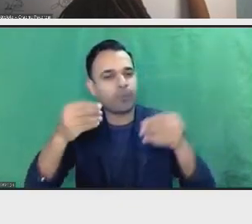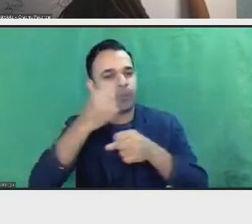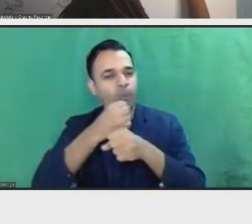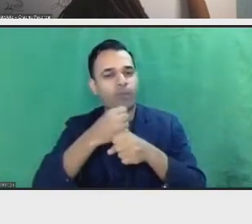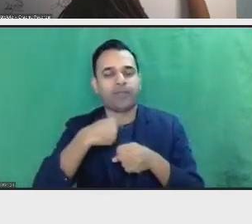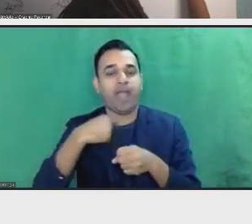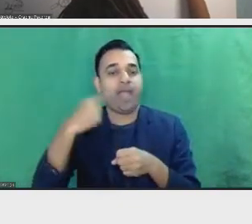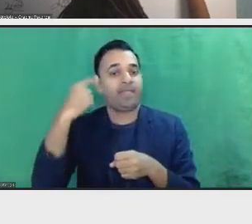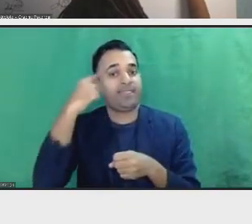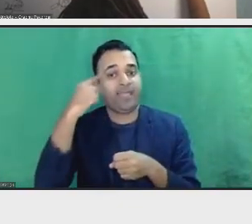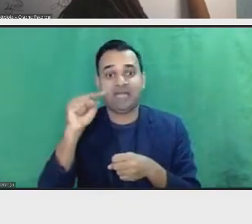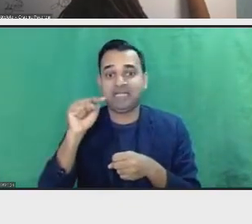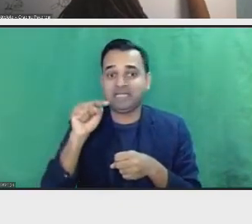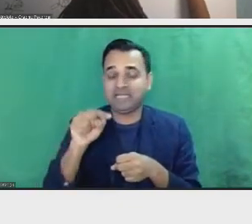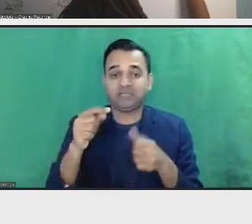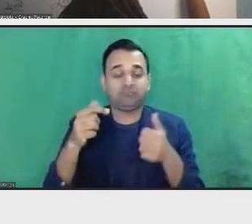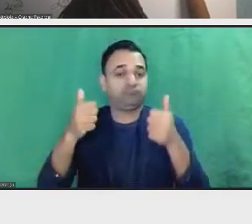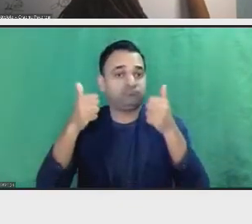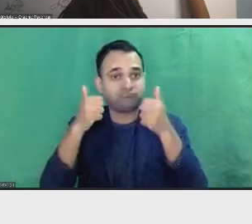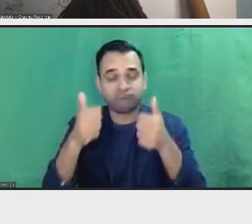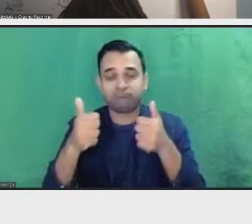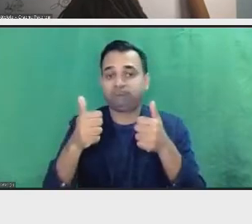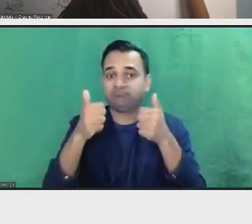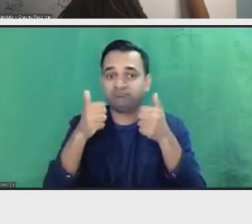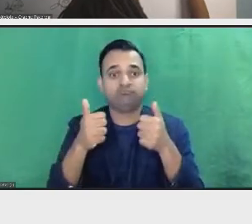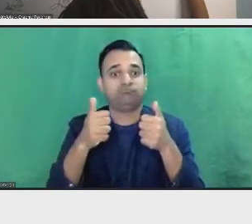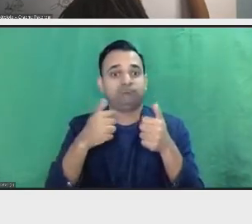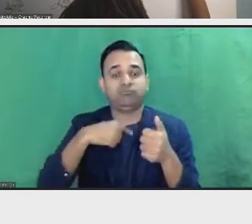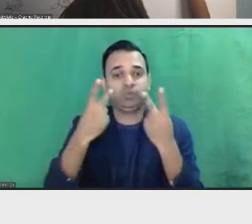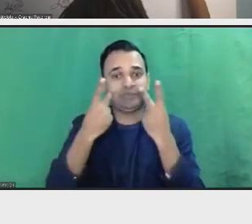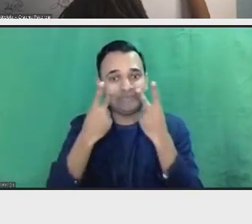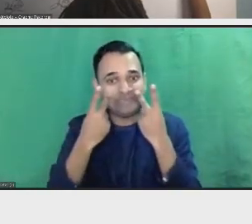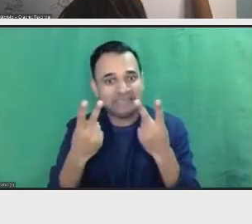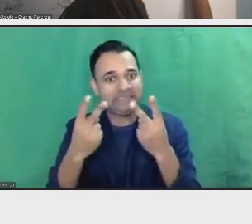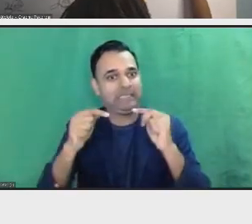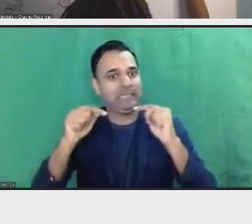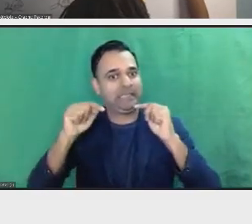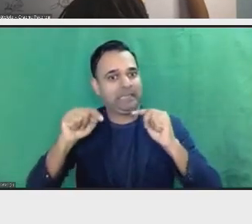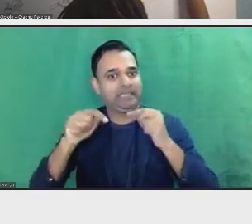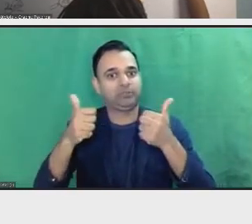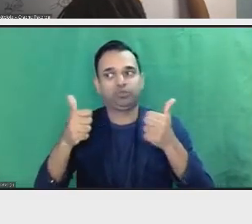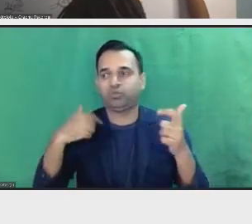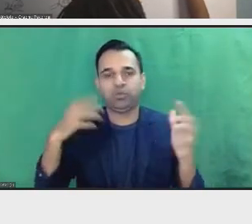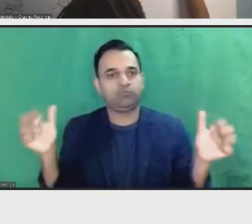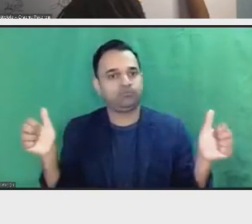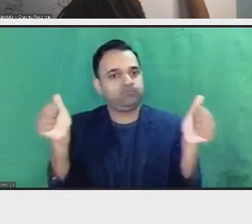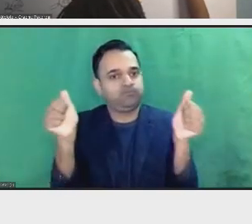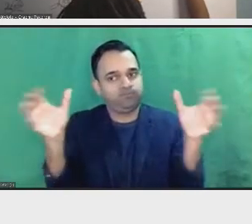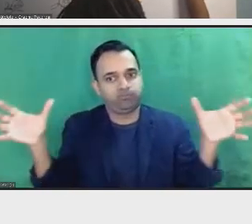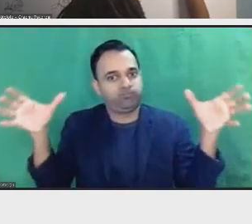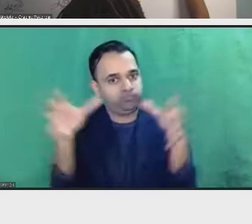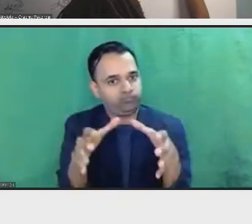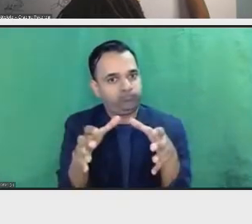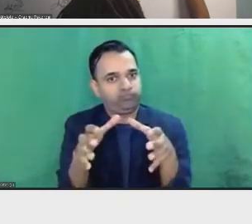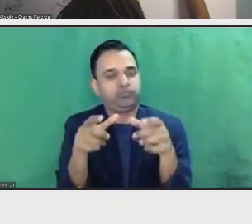to see us bringing this forward. Thanks, Maya. Thank you, Ms.